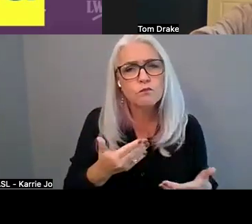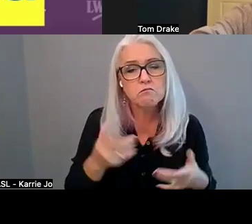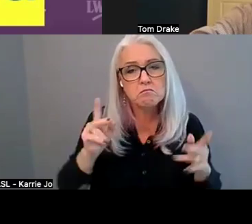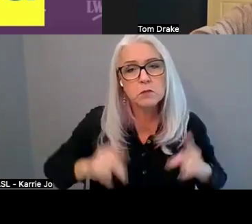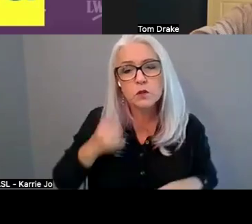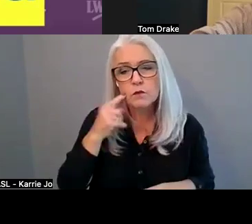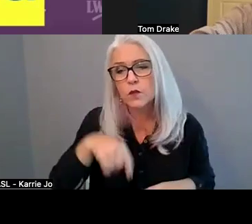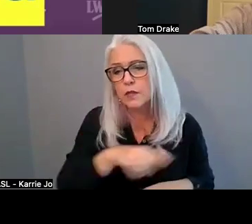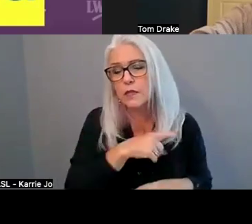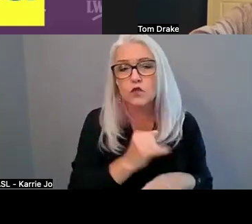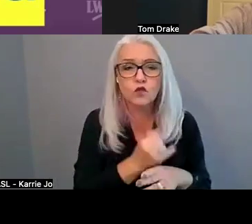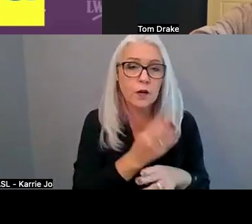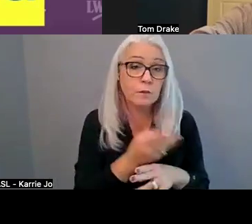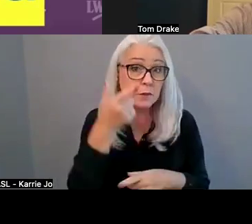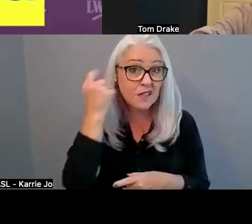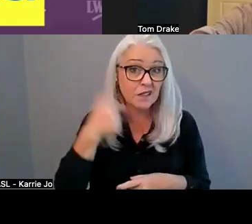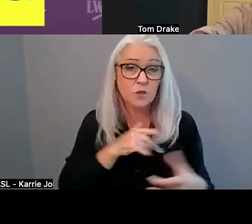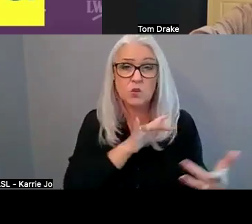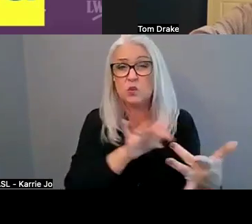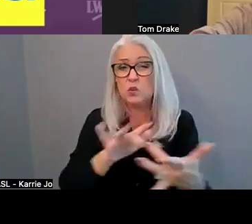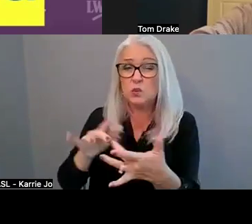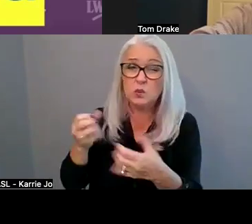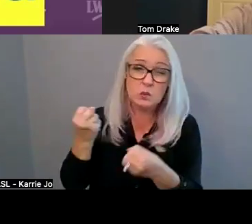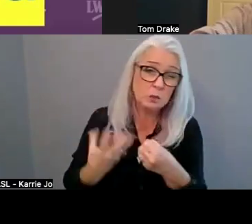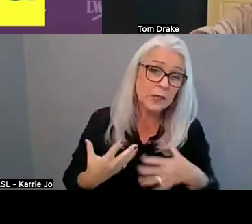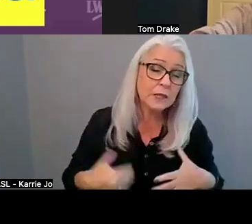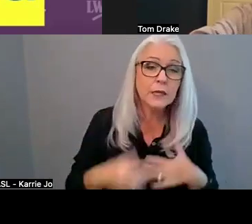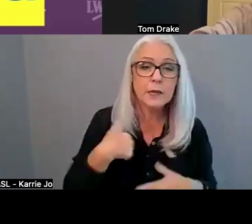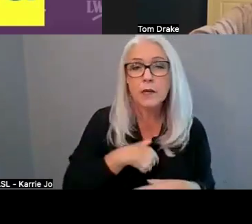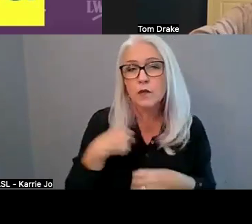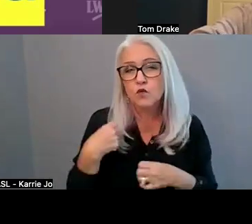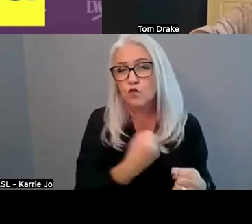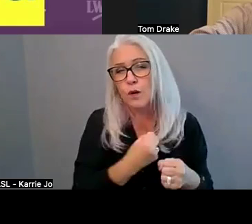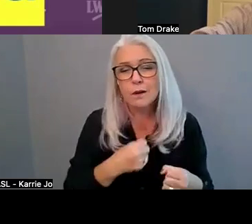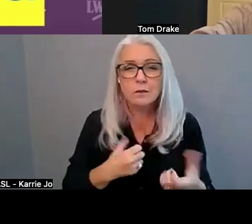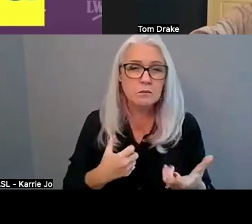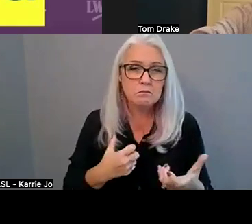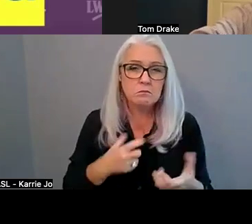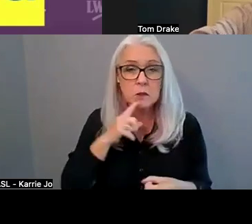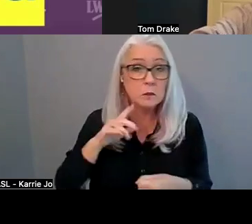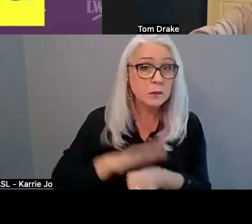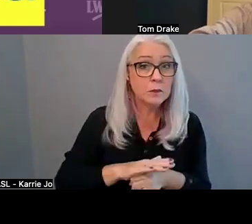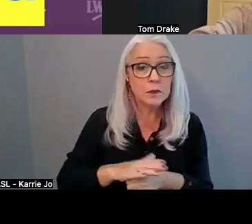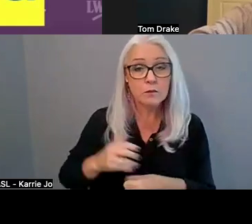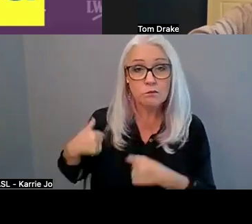of all the relations I have and because of my deep, strong commitment to this village over my entire lifetime.